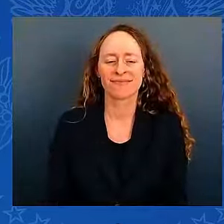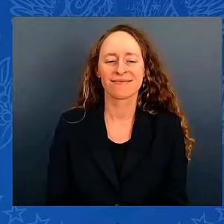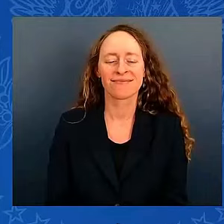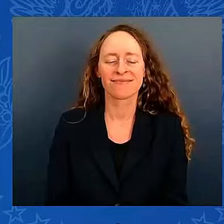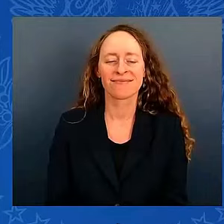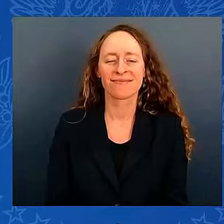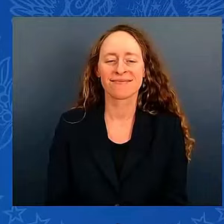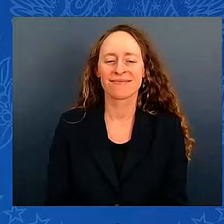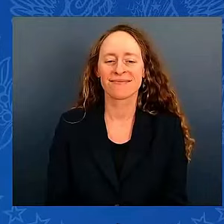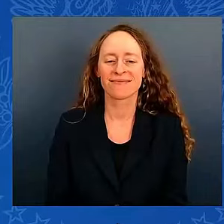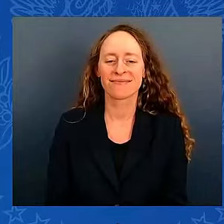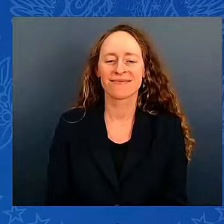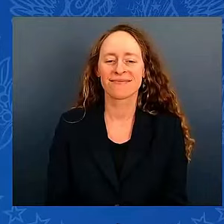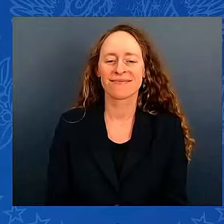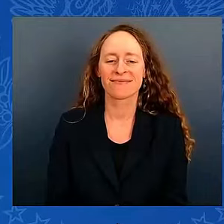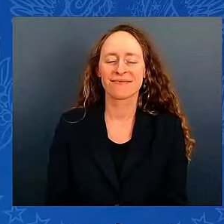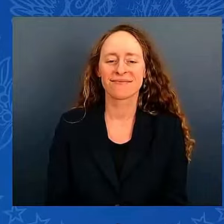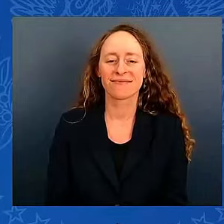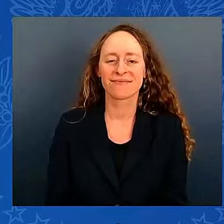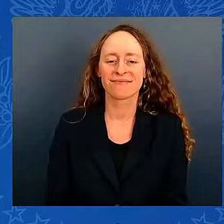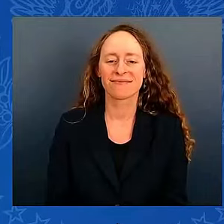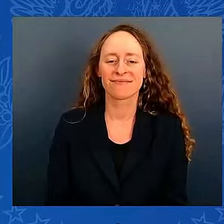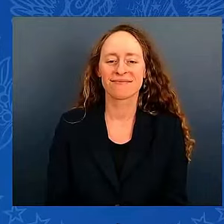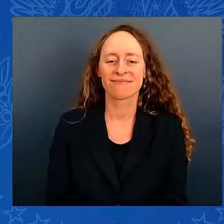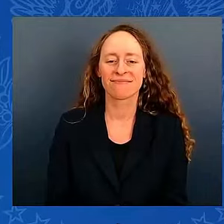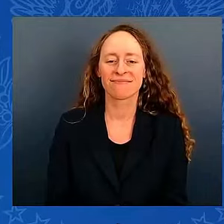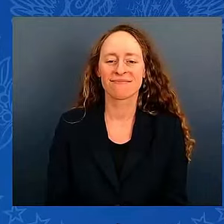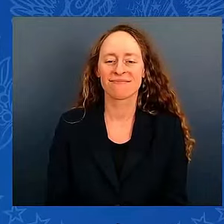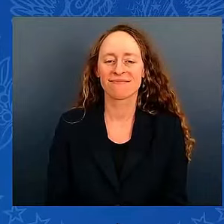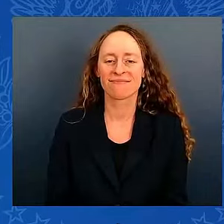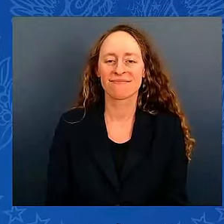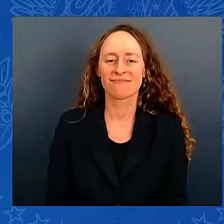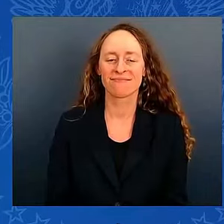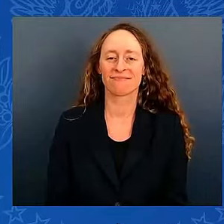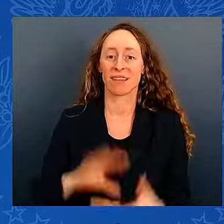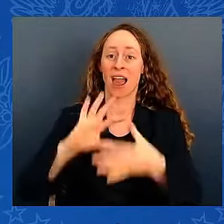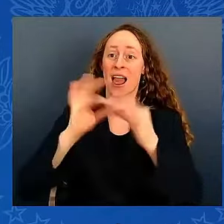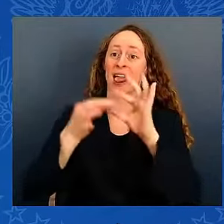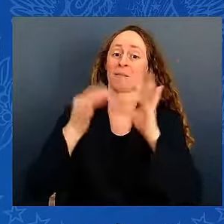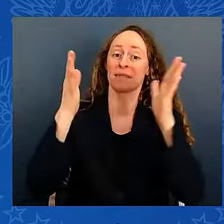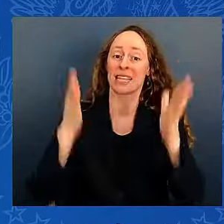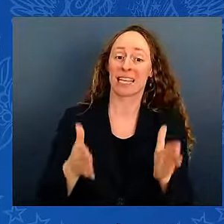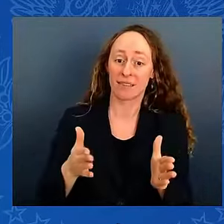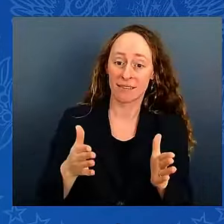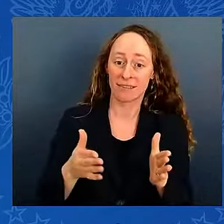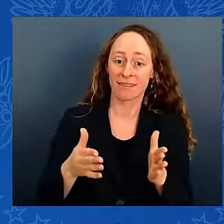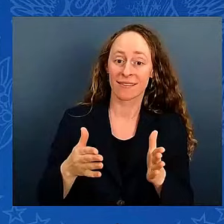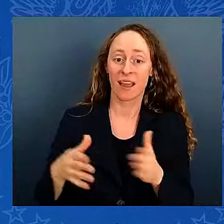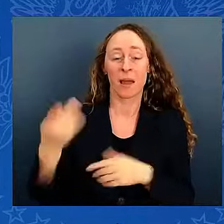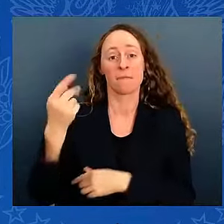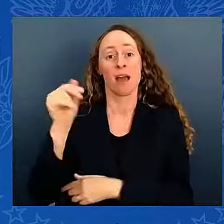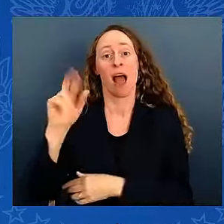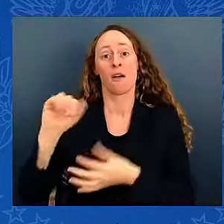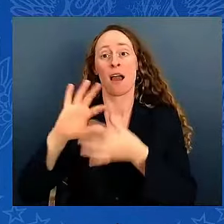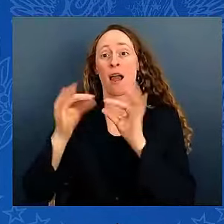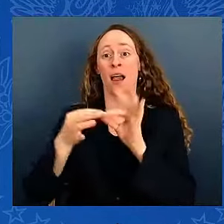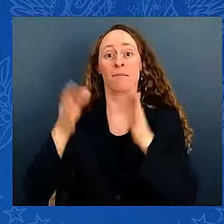Having the heart of an Olympian or Paralympian means persistent gratitude for our